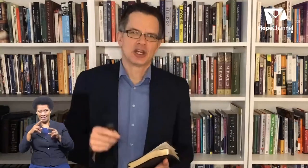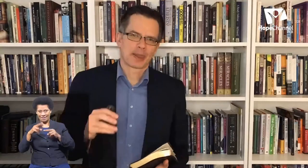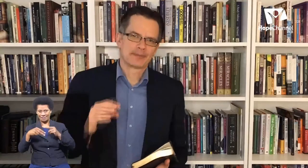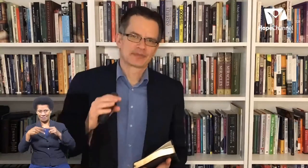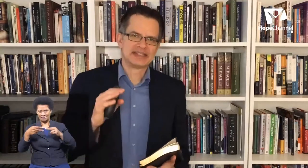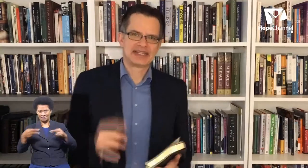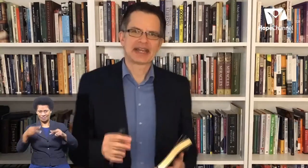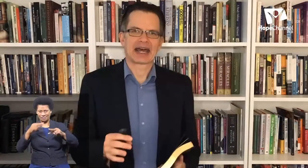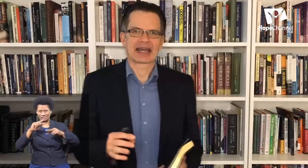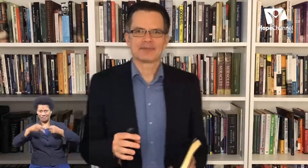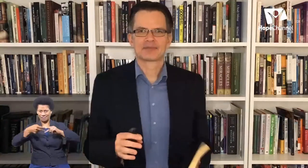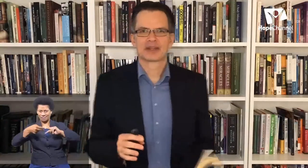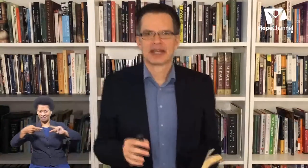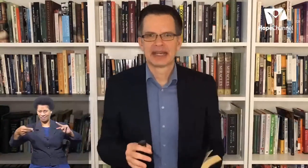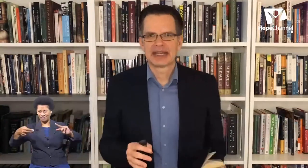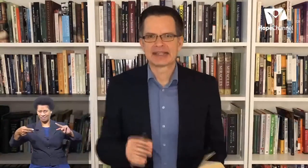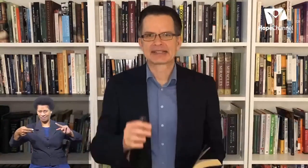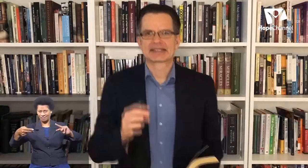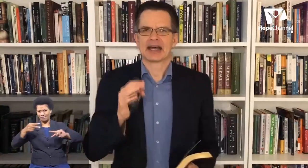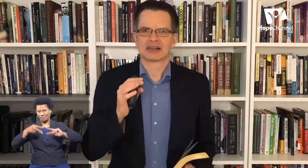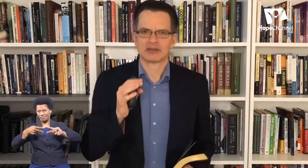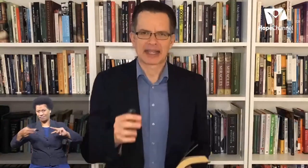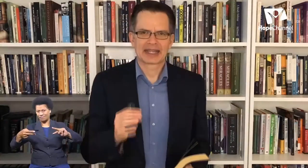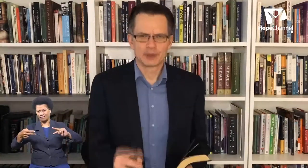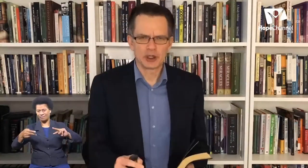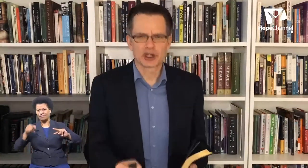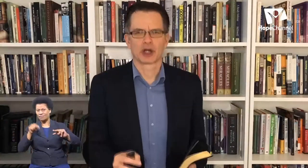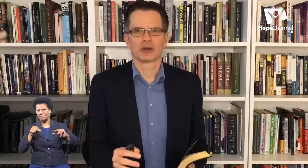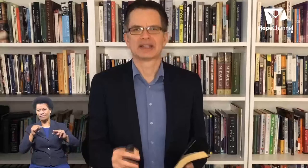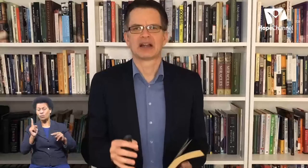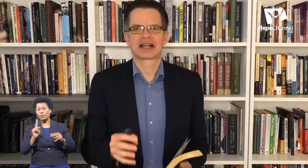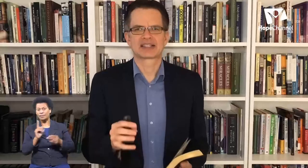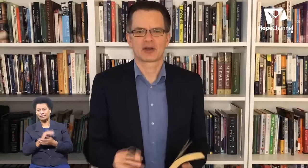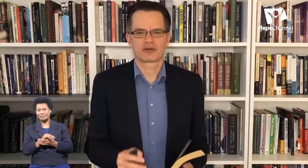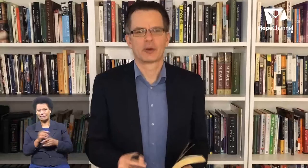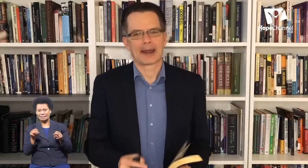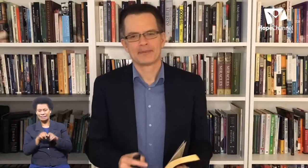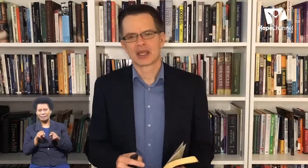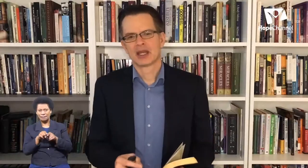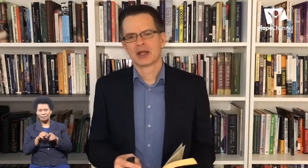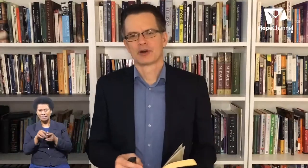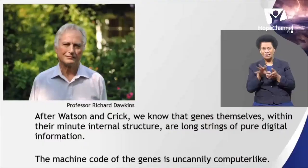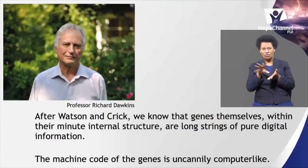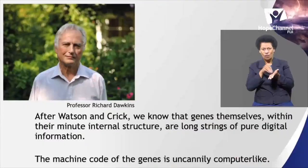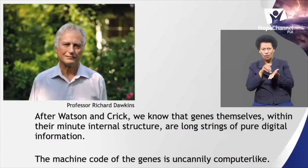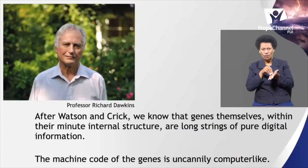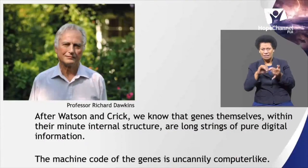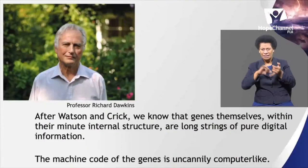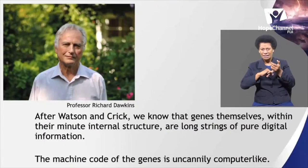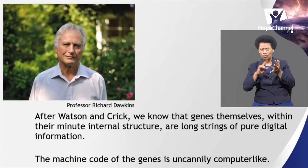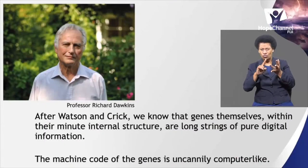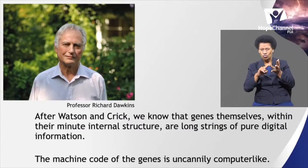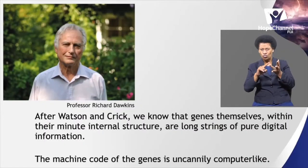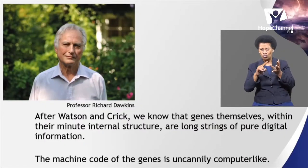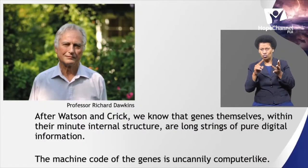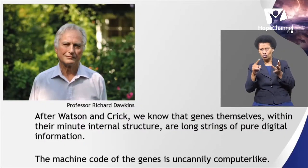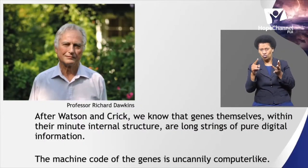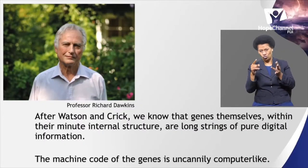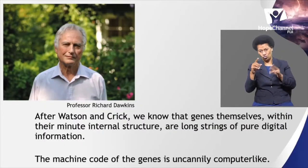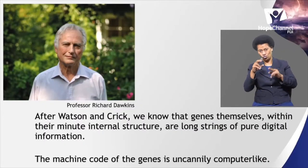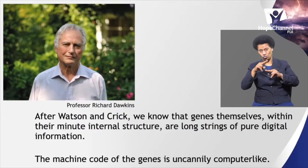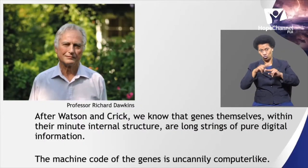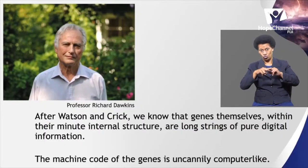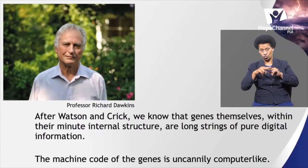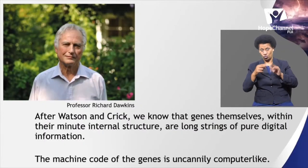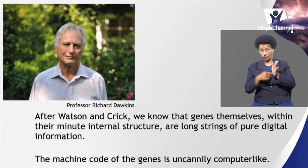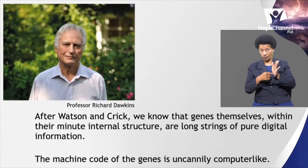And you know, DNA is like computer code, it's like software. Professor Richard Dawkins at Oxford